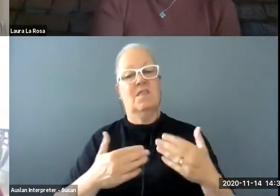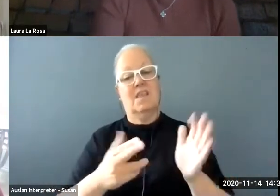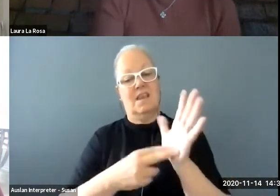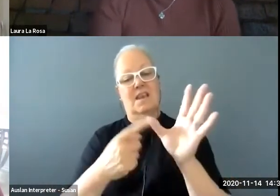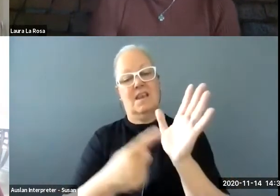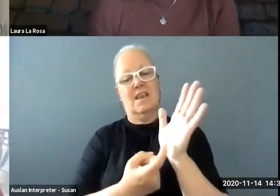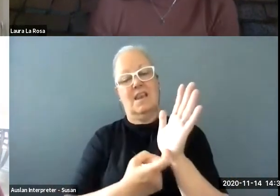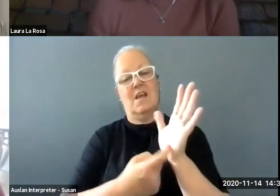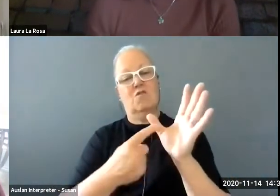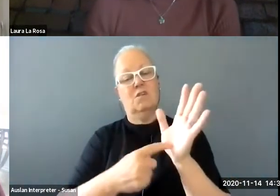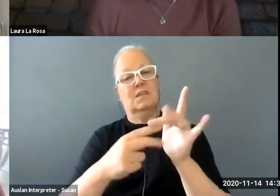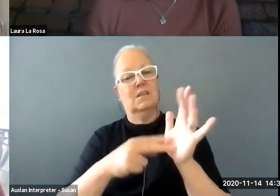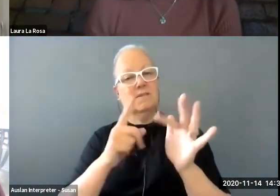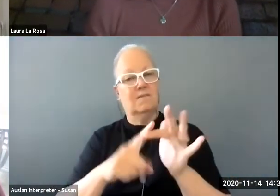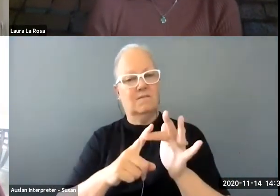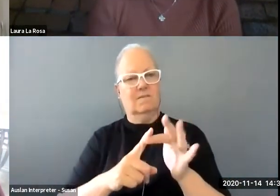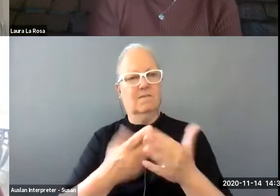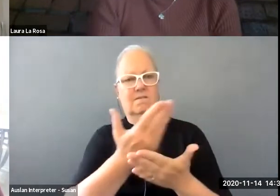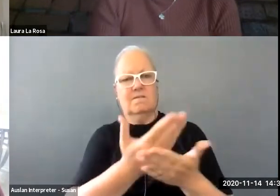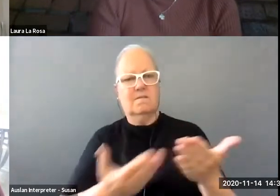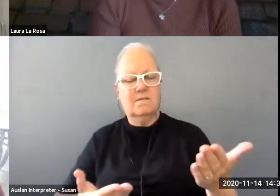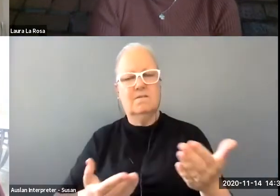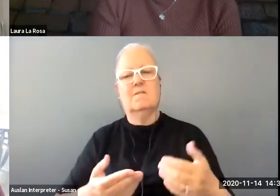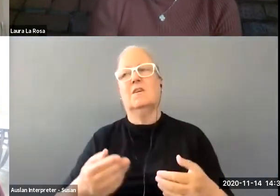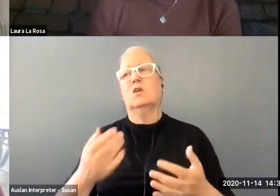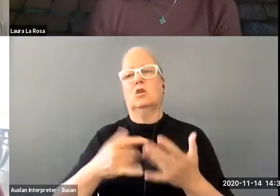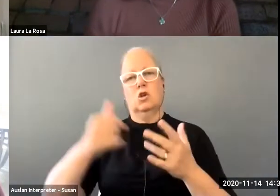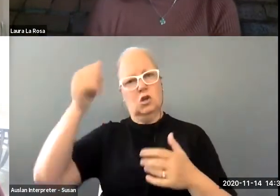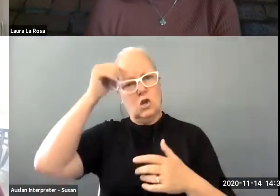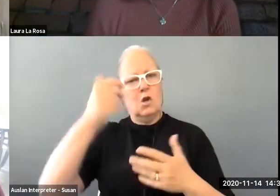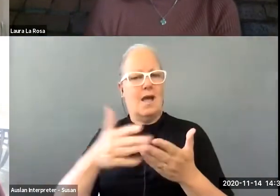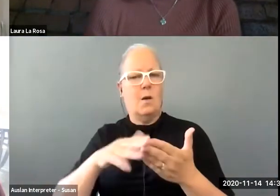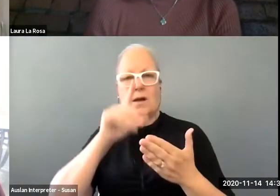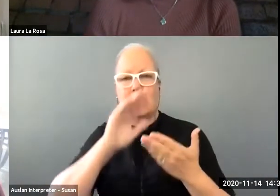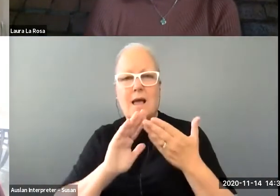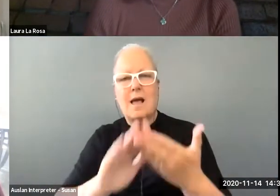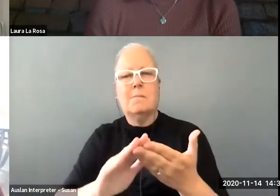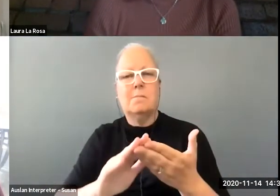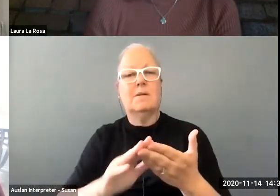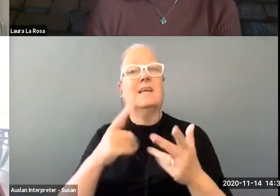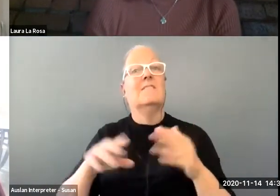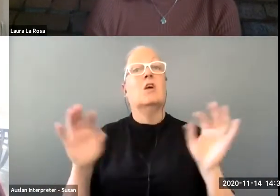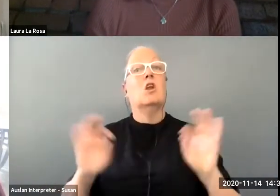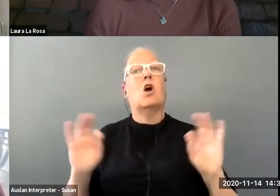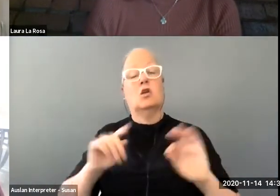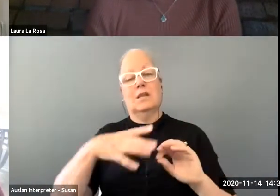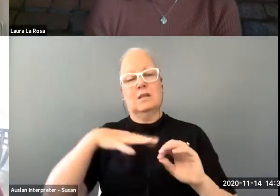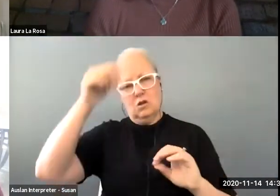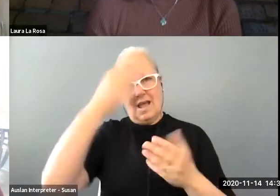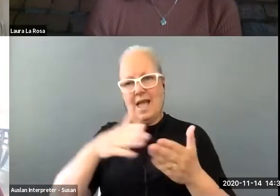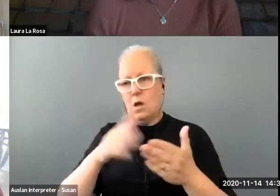understand what kind of help you need. You need to be able to be dissatisfied with the system, otherwise you die.